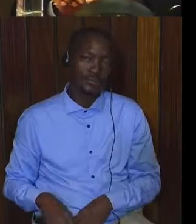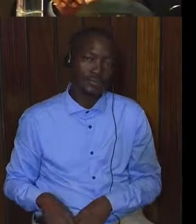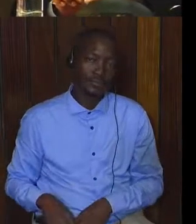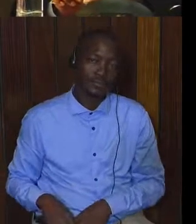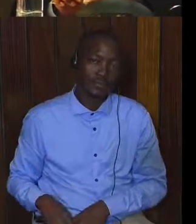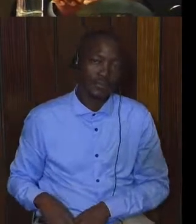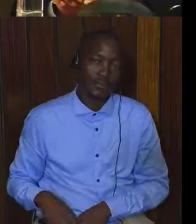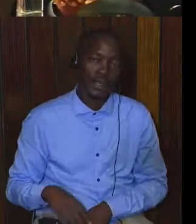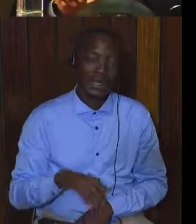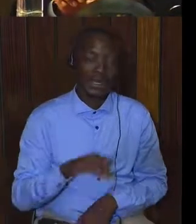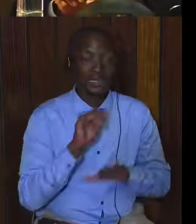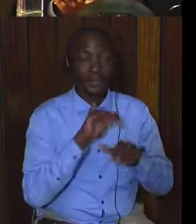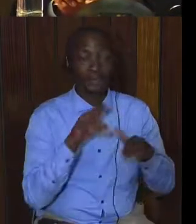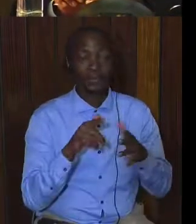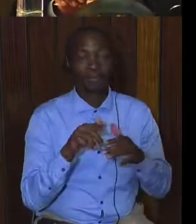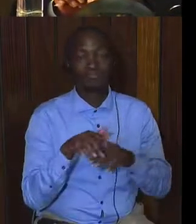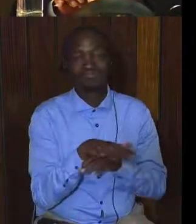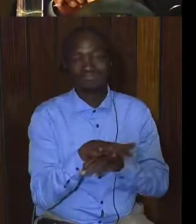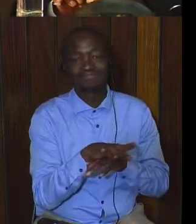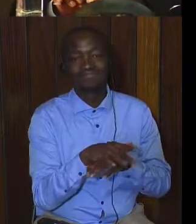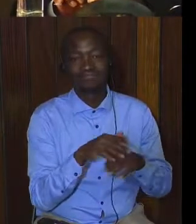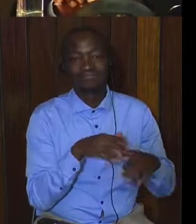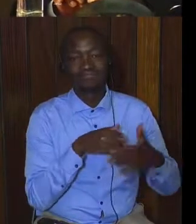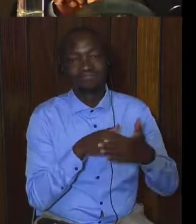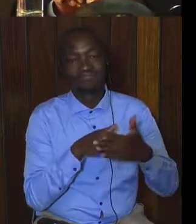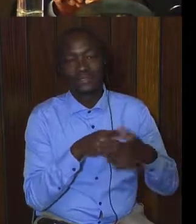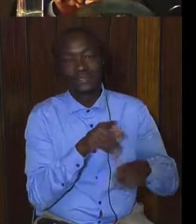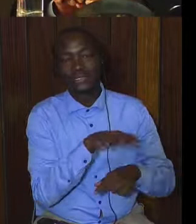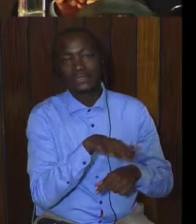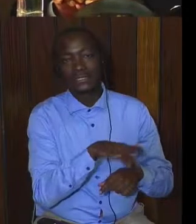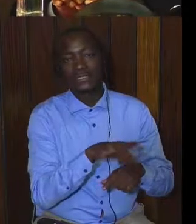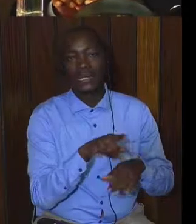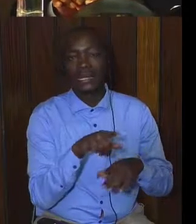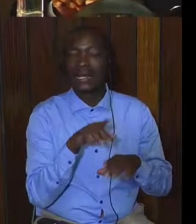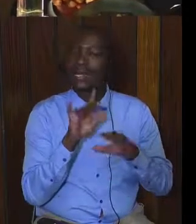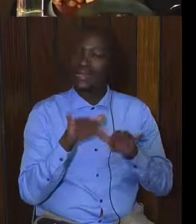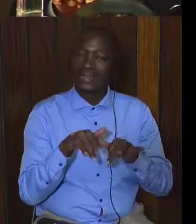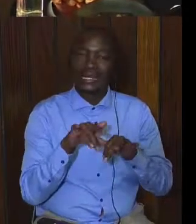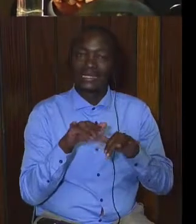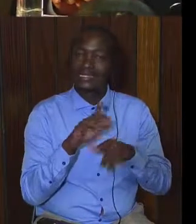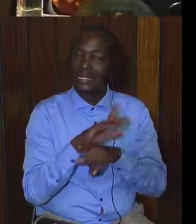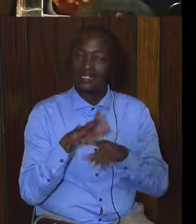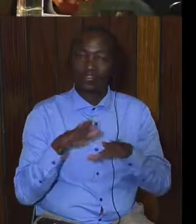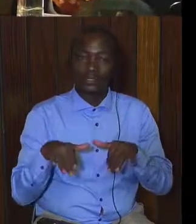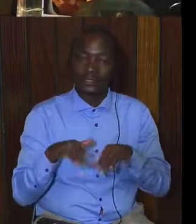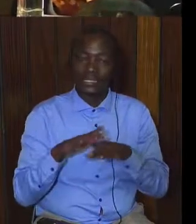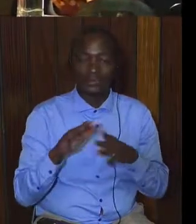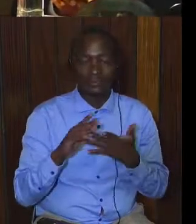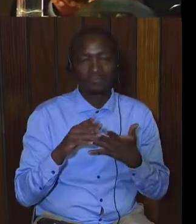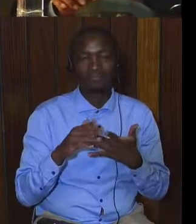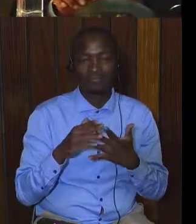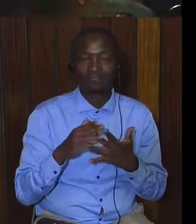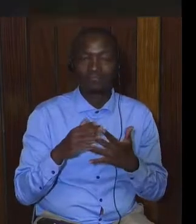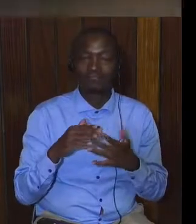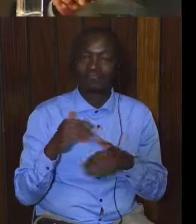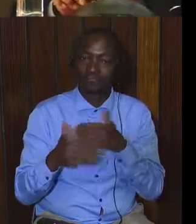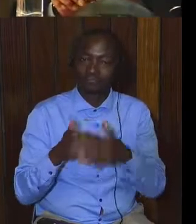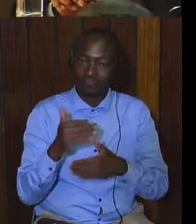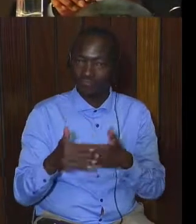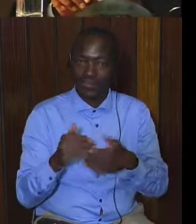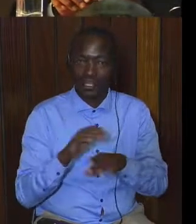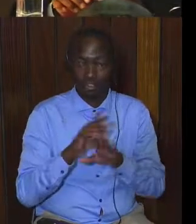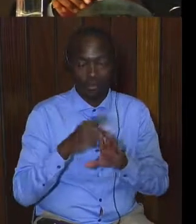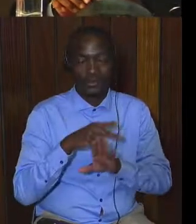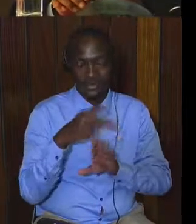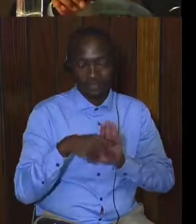encroached citizens. Unfortunately, that has not yielded any positive results. The projects are still encroached